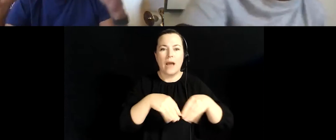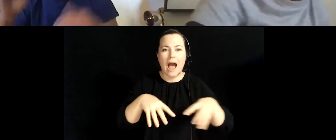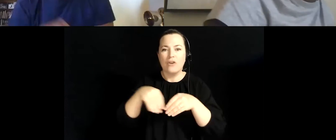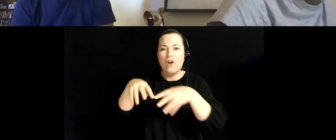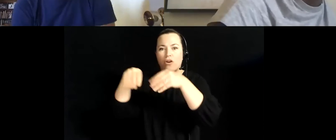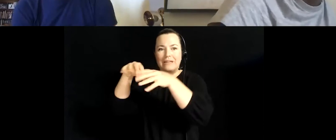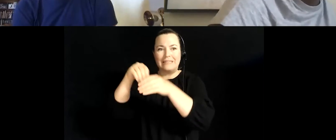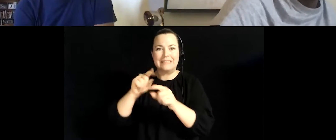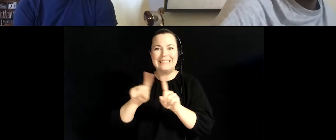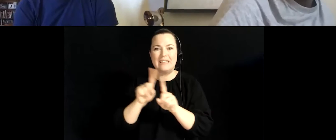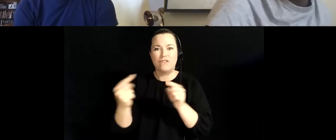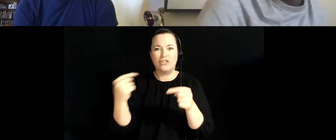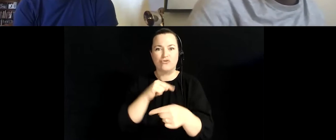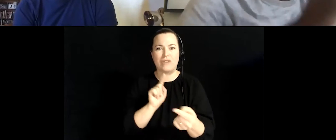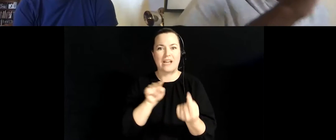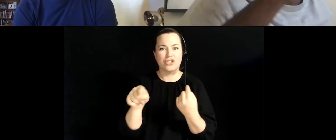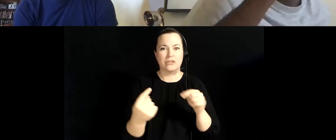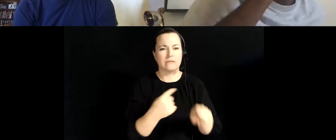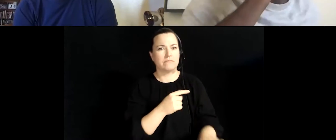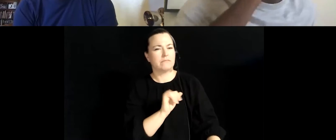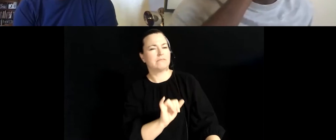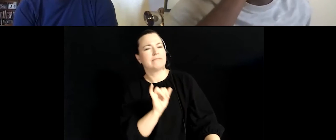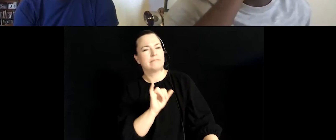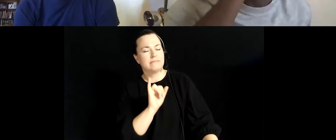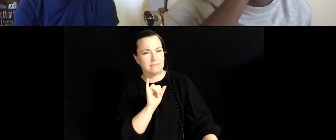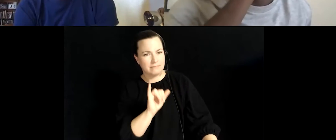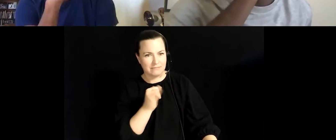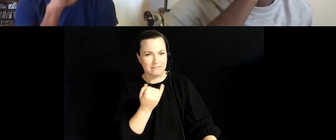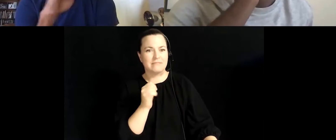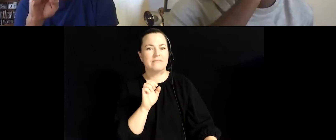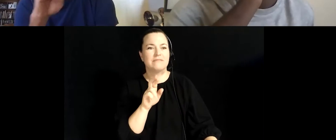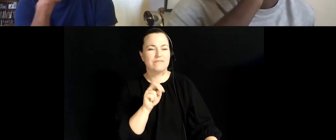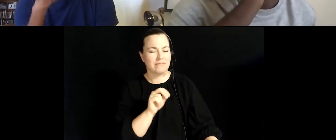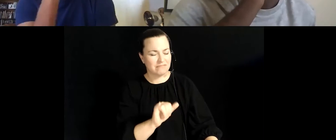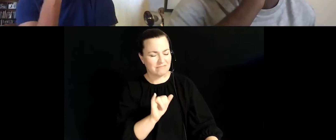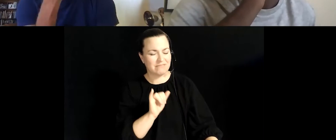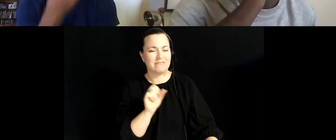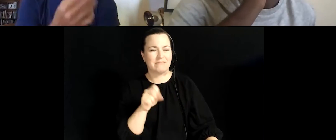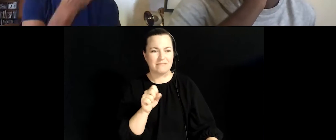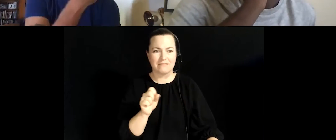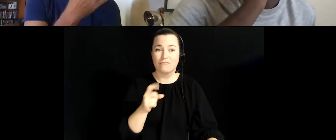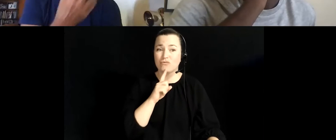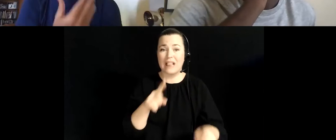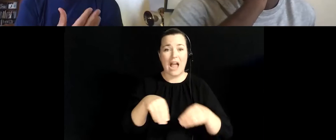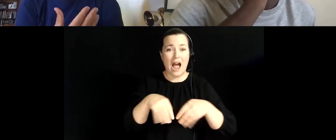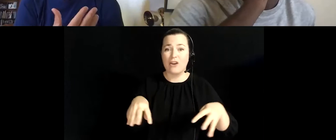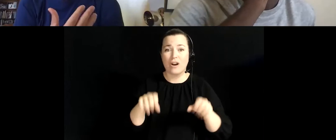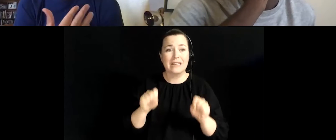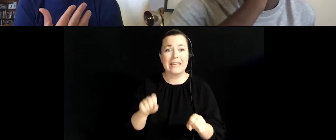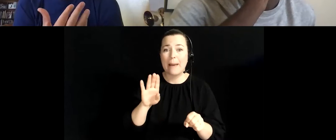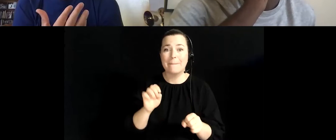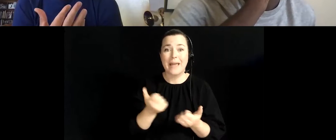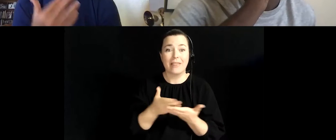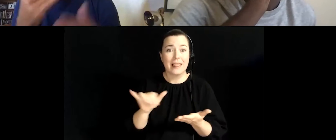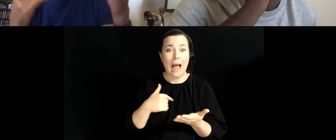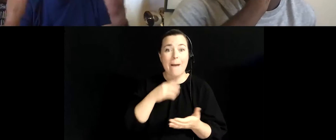us. That, it's like a hierarchy can be anything that is like, I'm older than